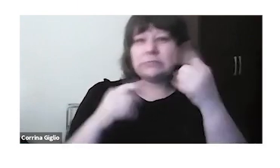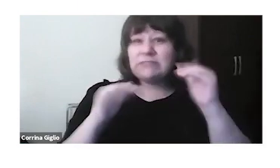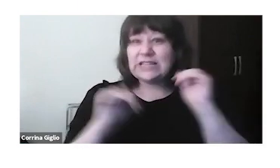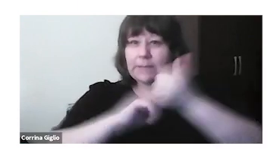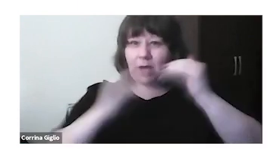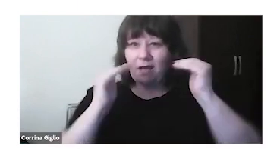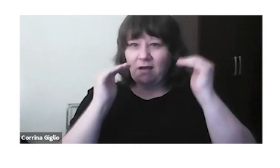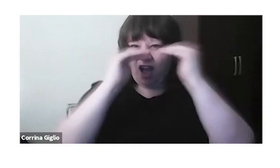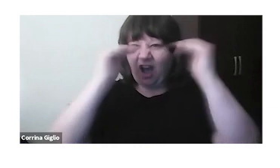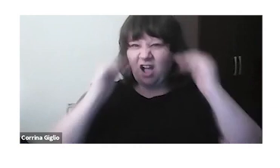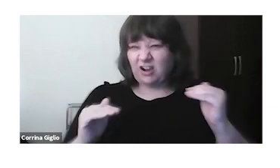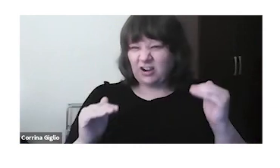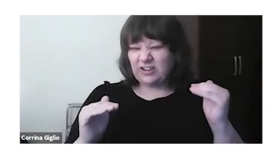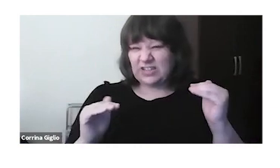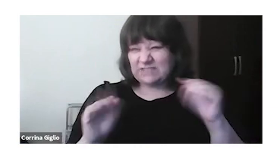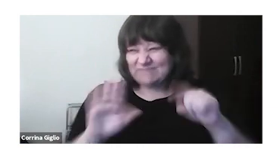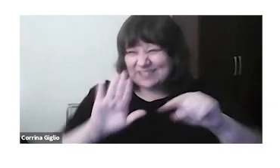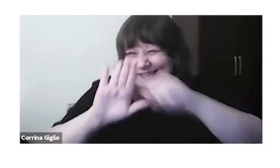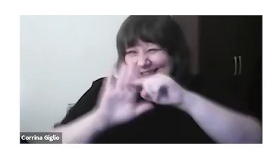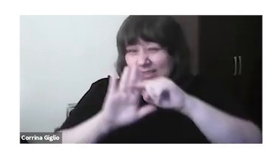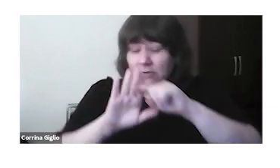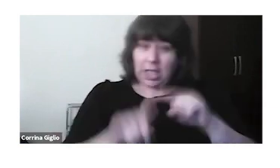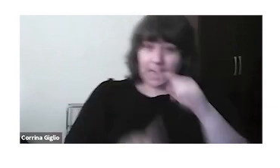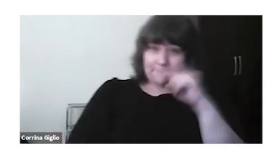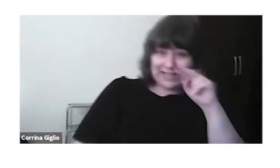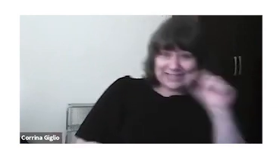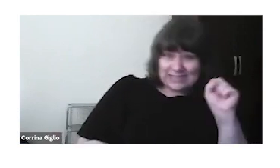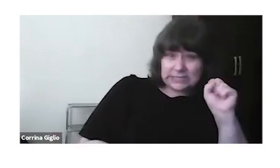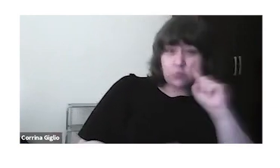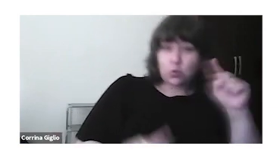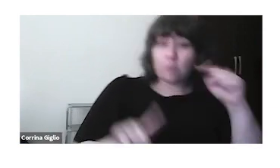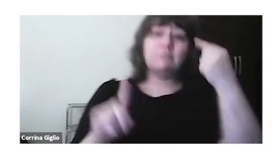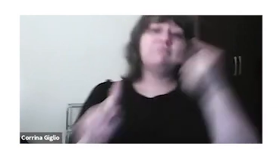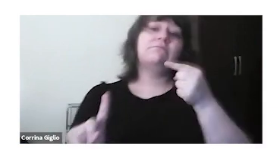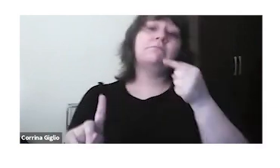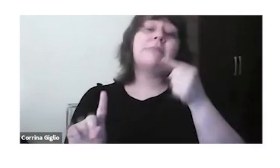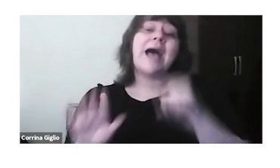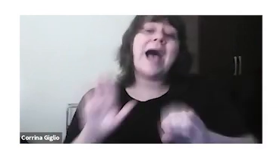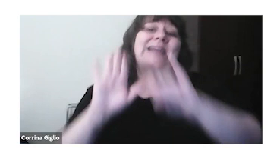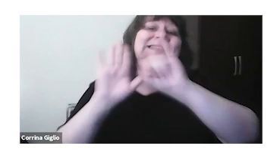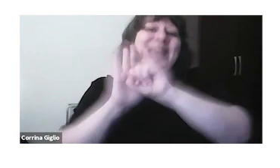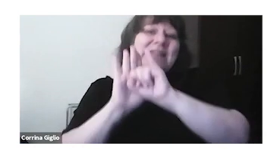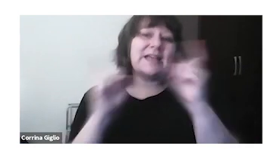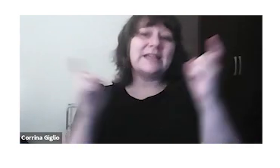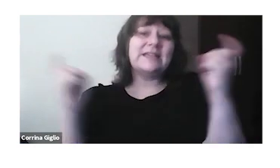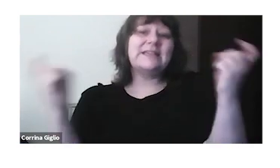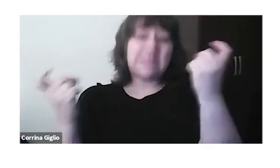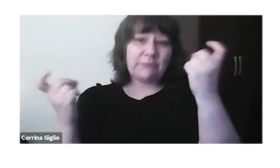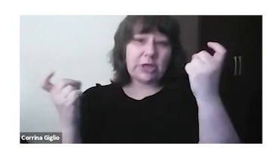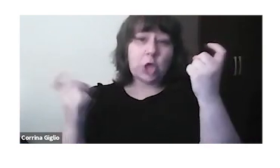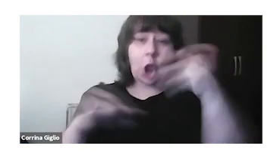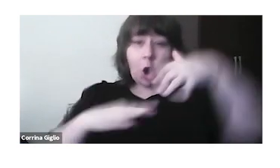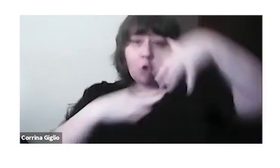so, though we're using Blackness to talk about a celebration of an identity rooted in a shared African past